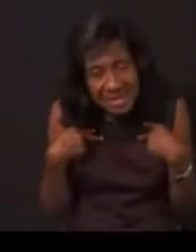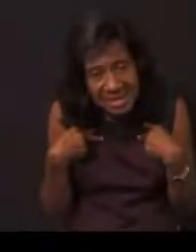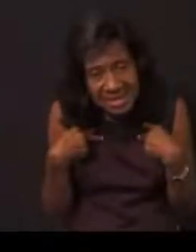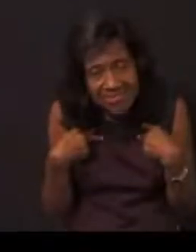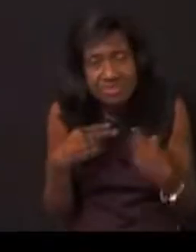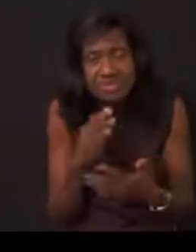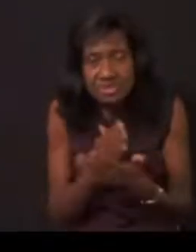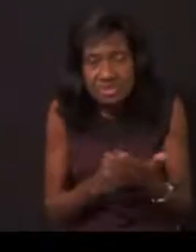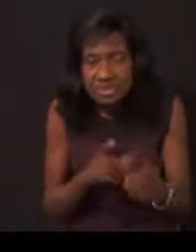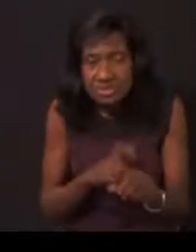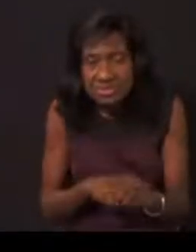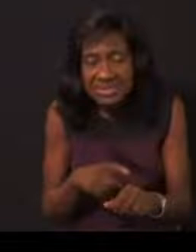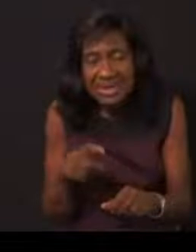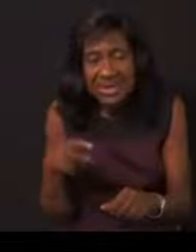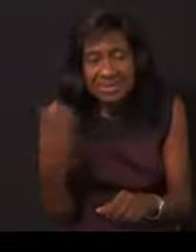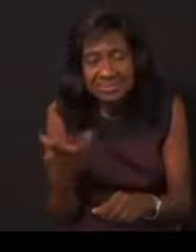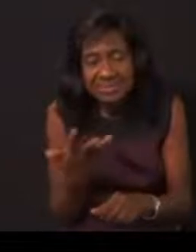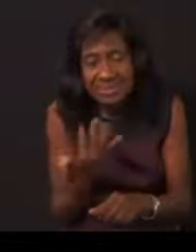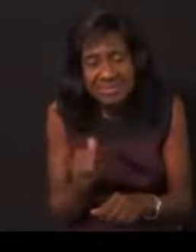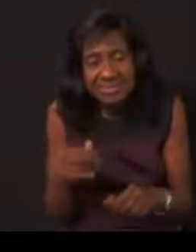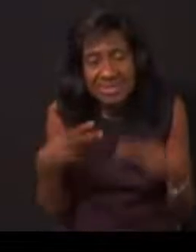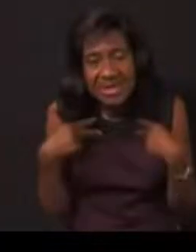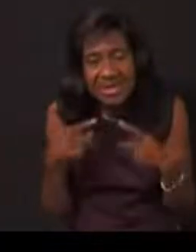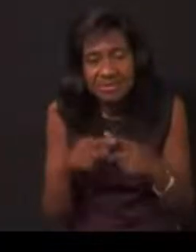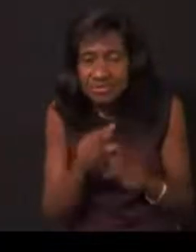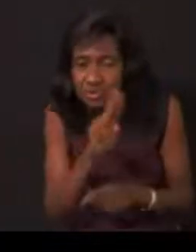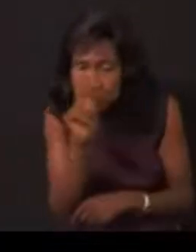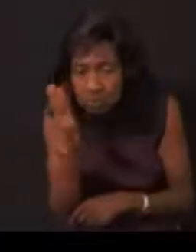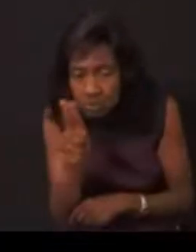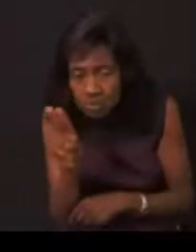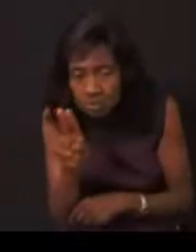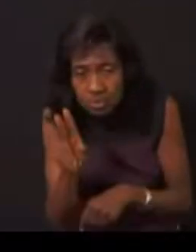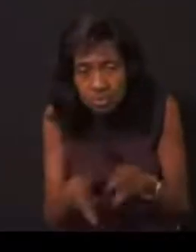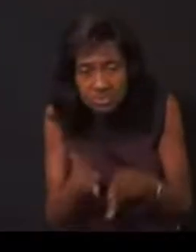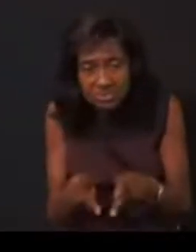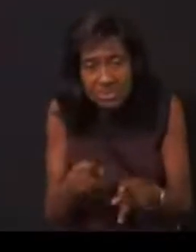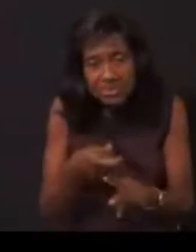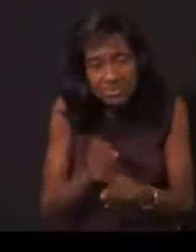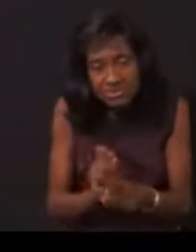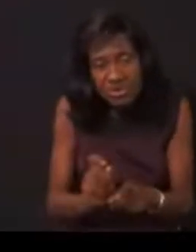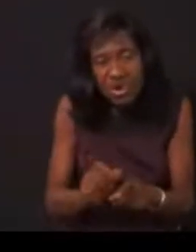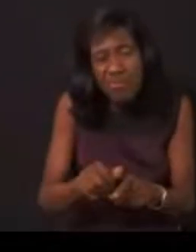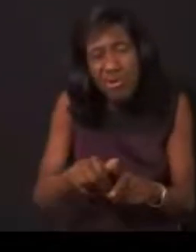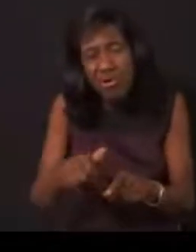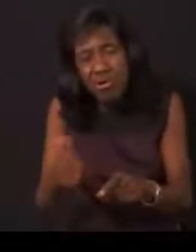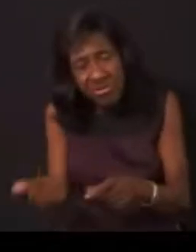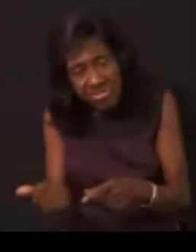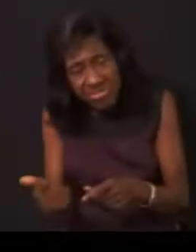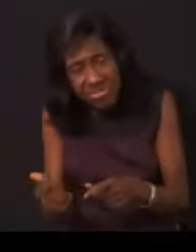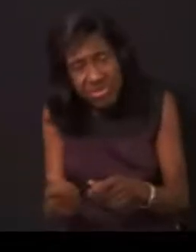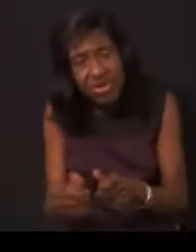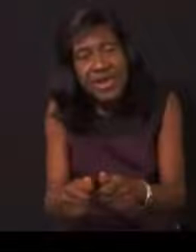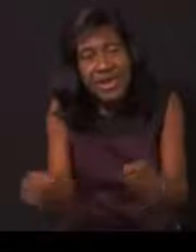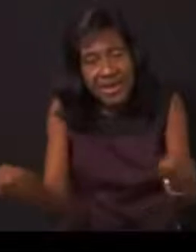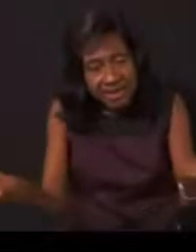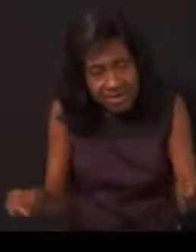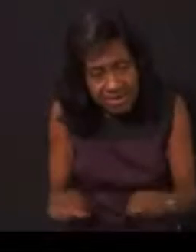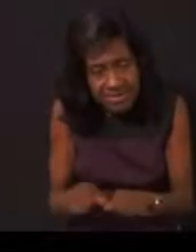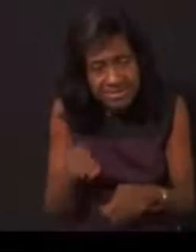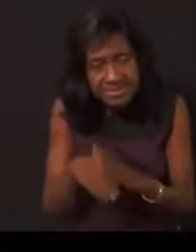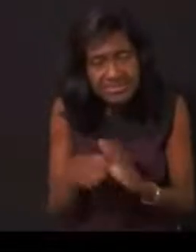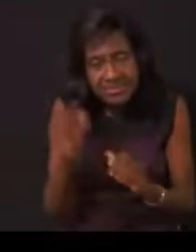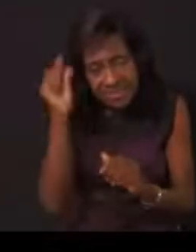government agencies in order to make that happen. But I can assure the people of this country that you will be very proud of our public health at the end of all of this